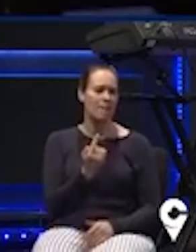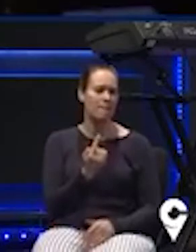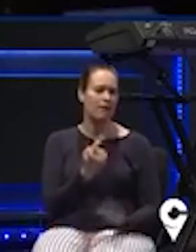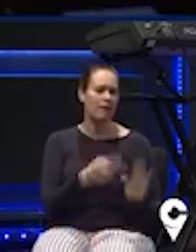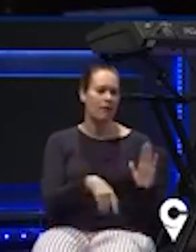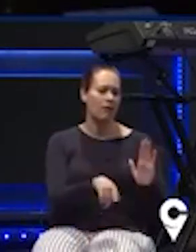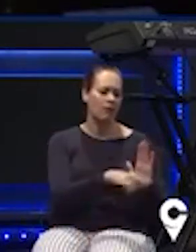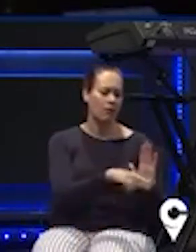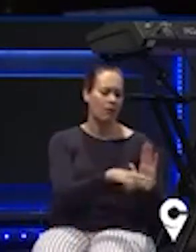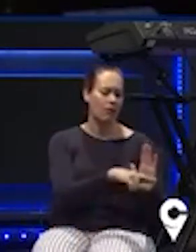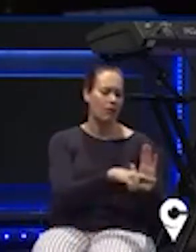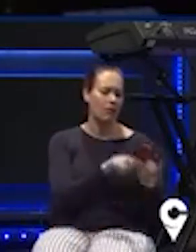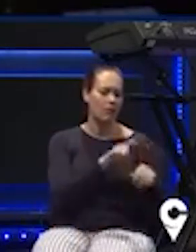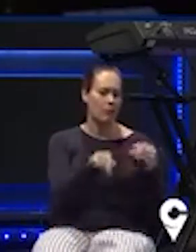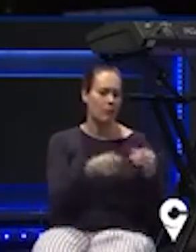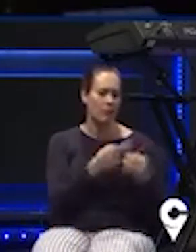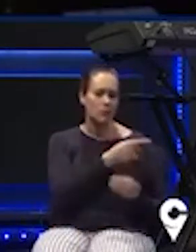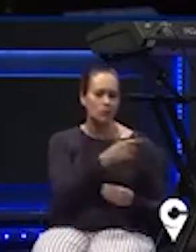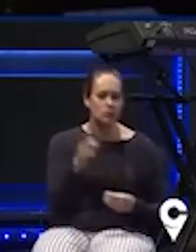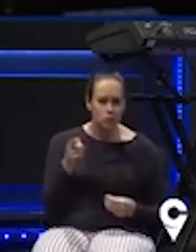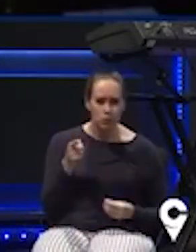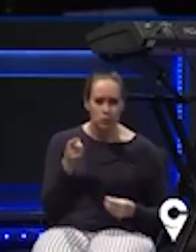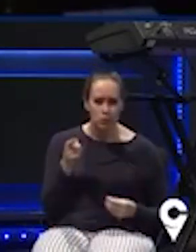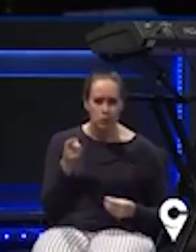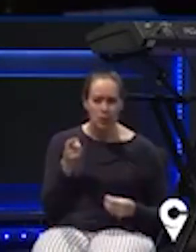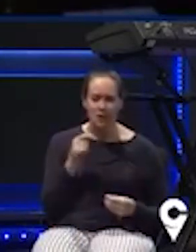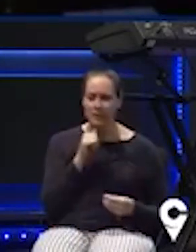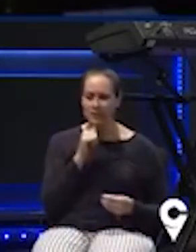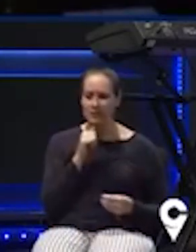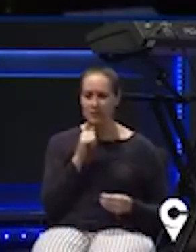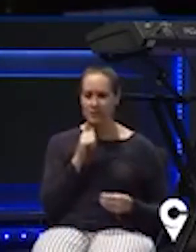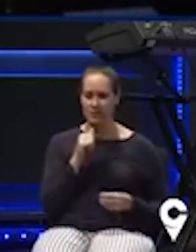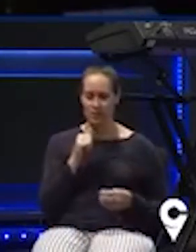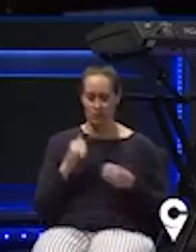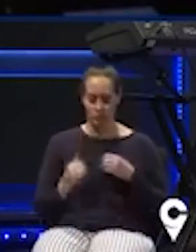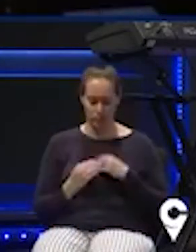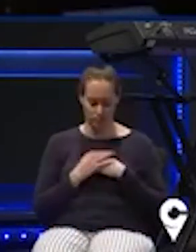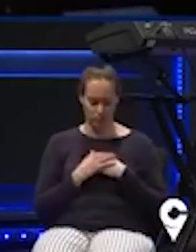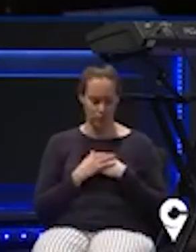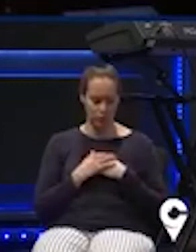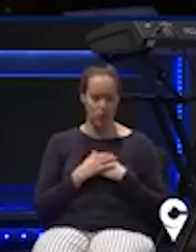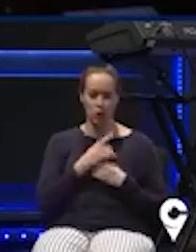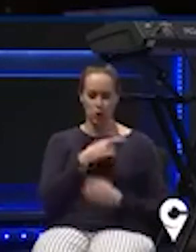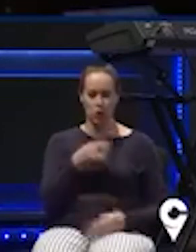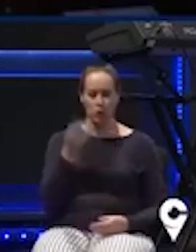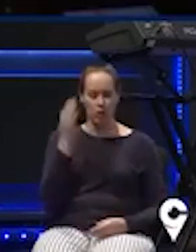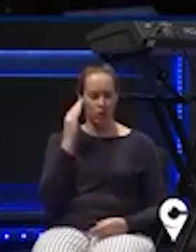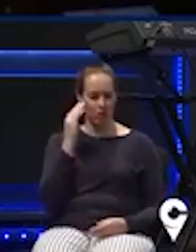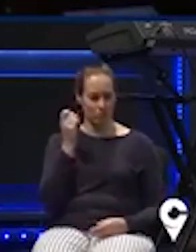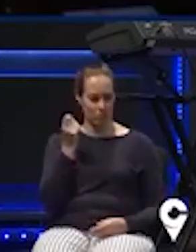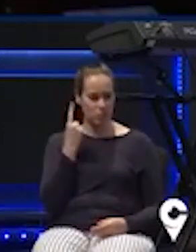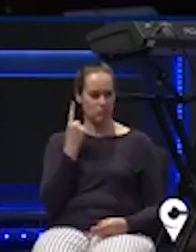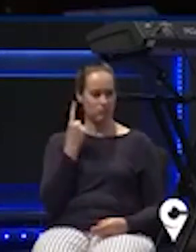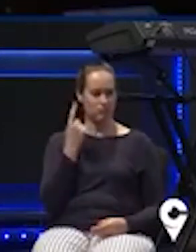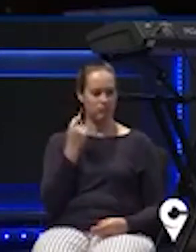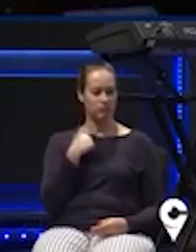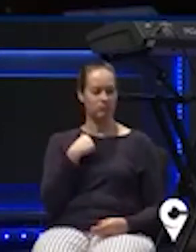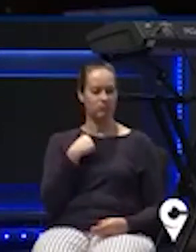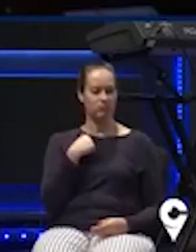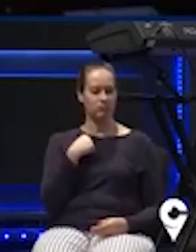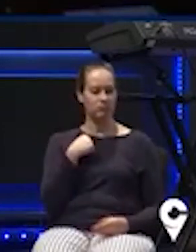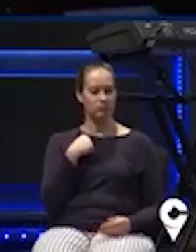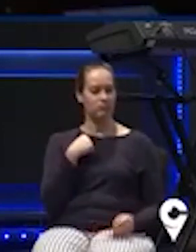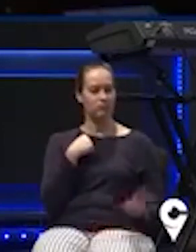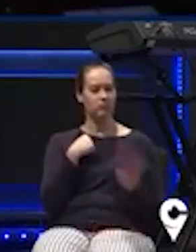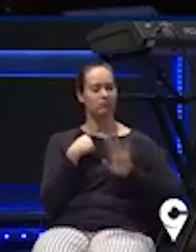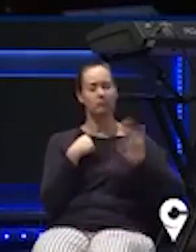that it doesn't matter, and it's not that you're being rude or arrogant or dismissive. It's just you understand I'm a child of the King. And the